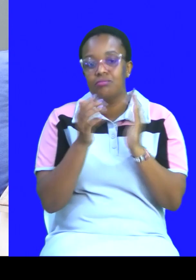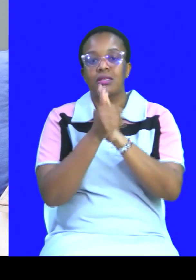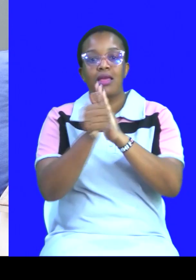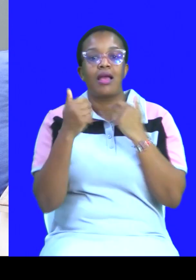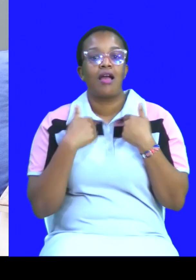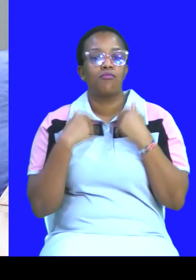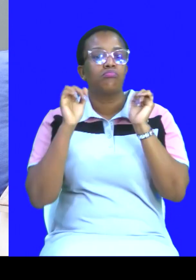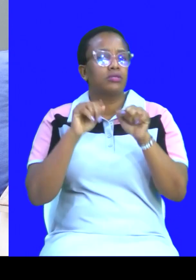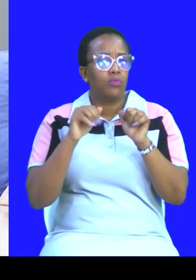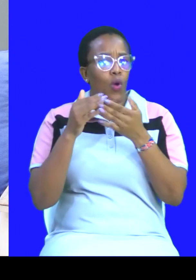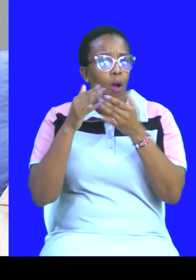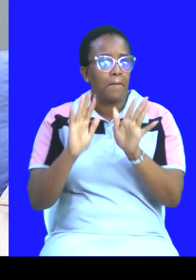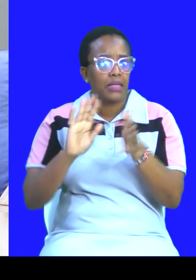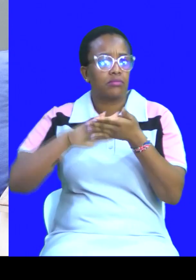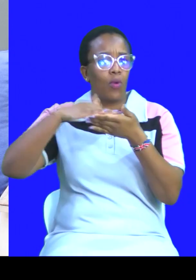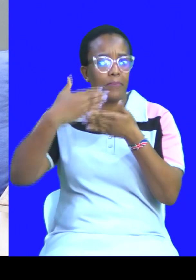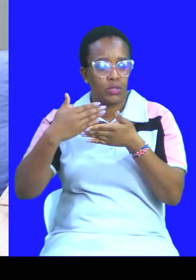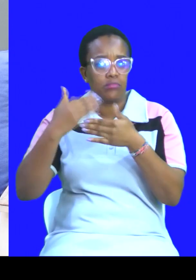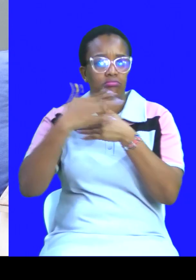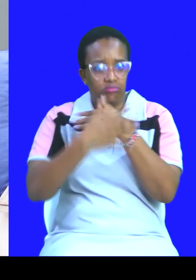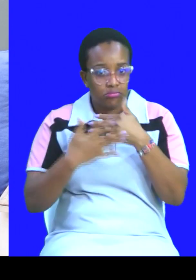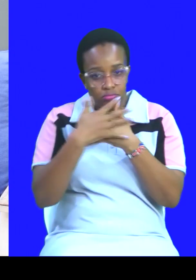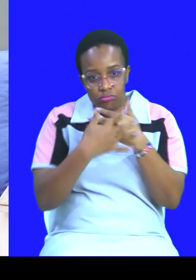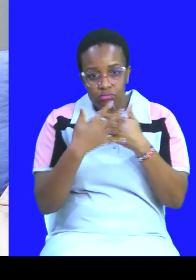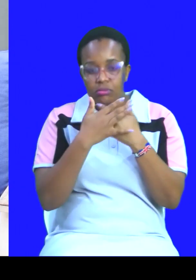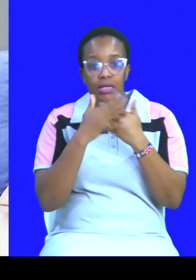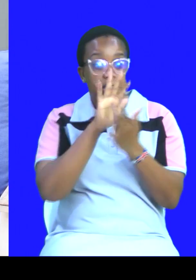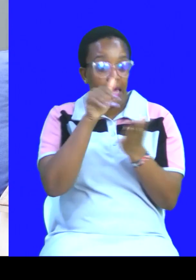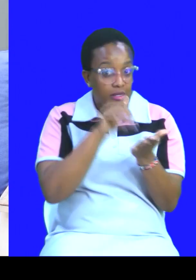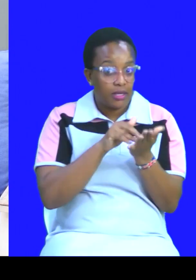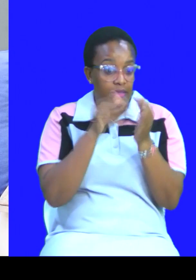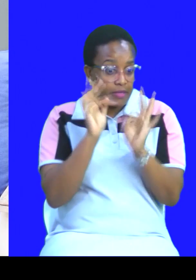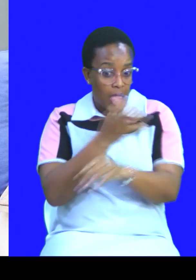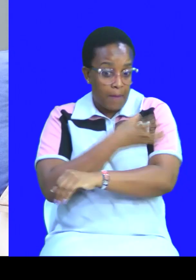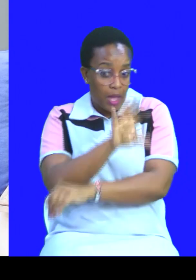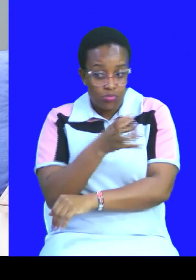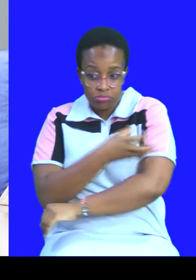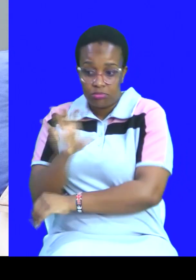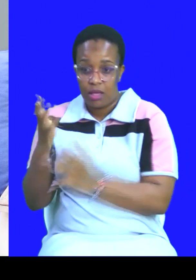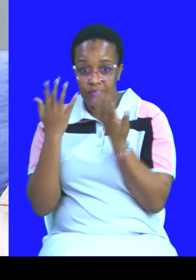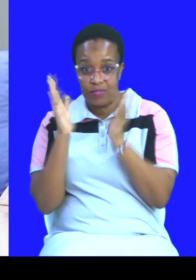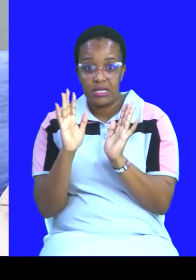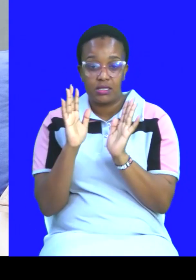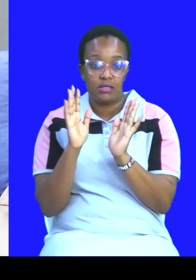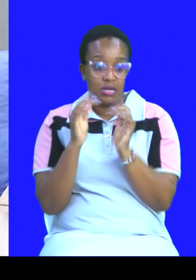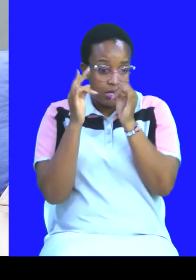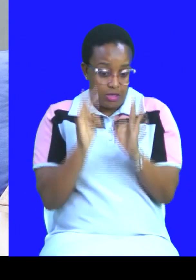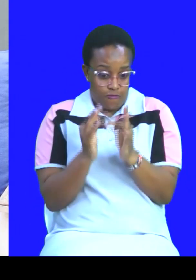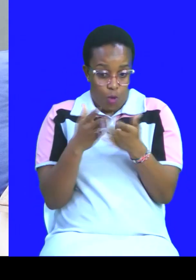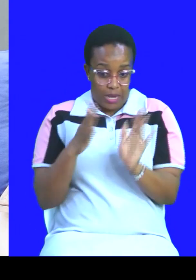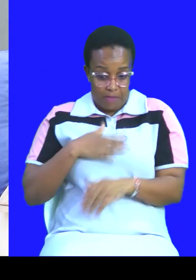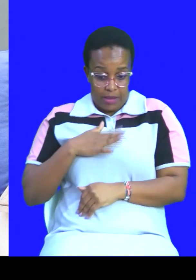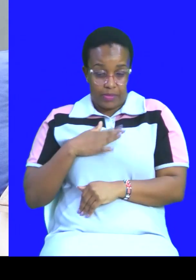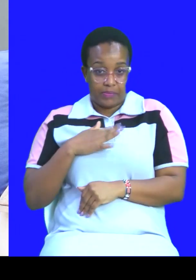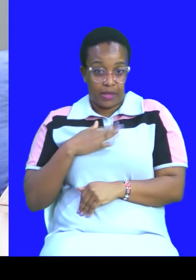and also decide that me also, if I got empowered, why not, if I also open my,